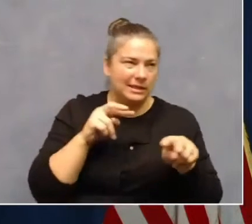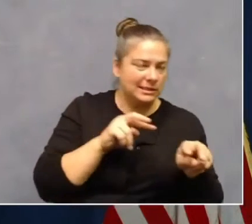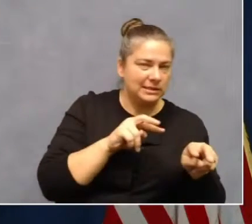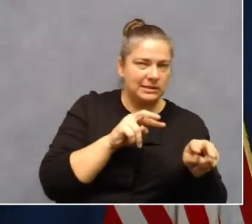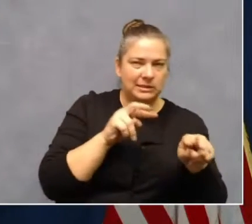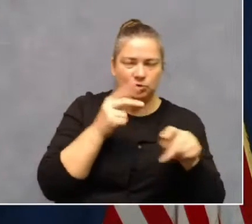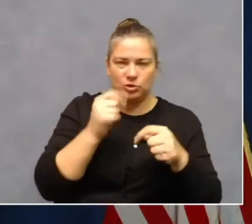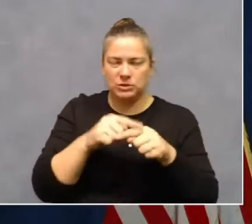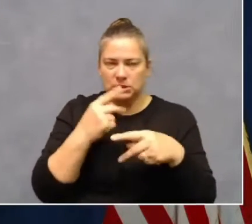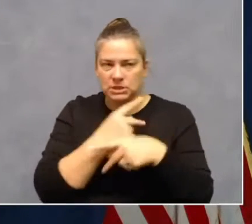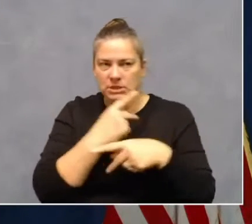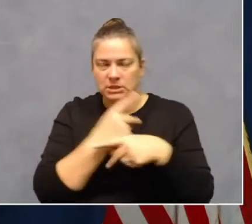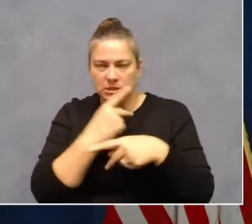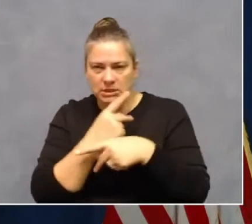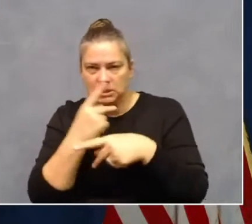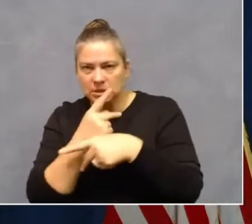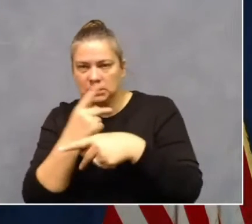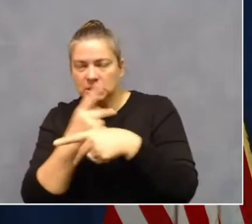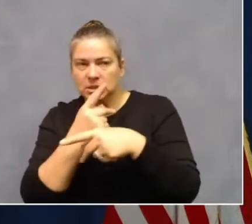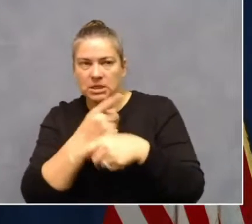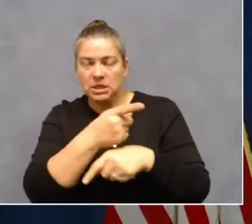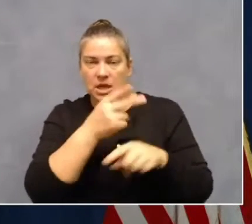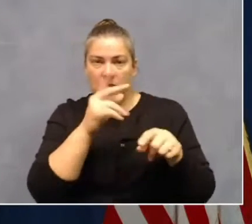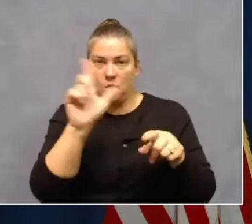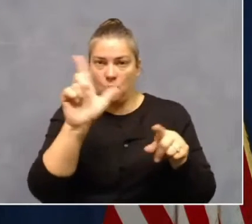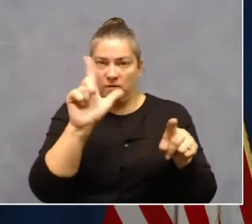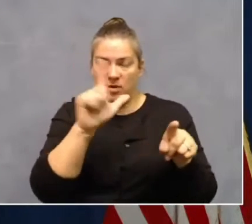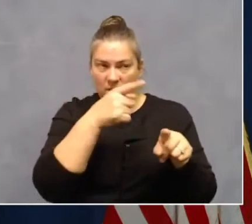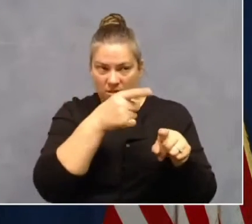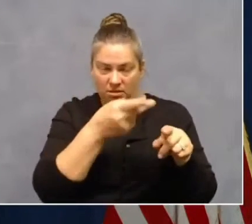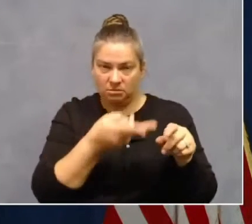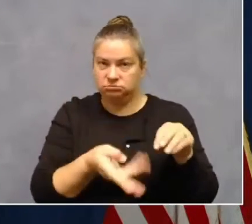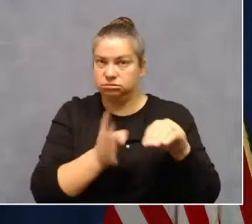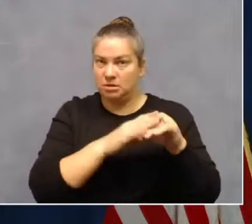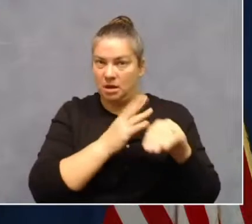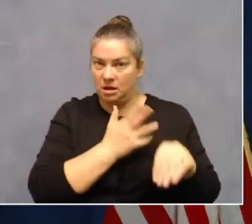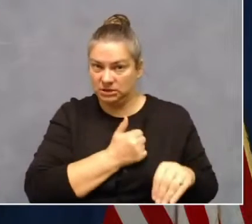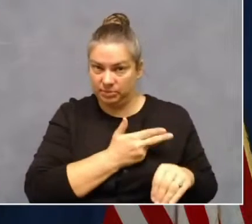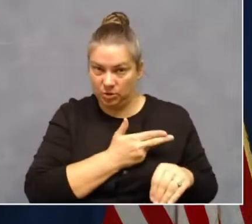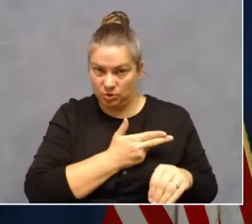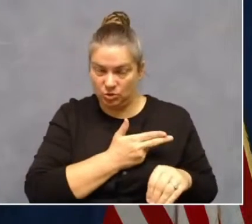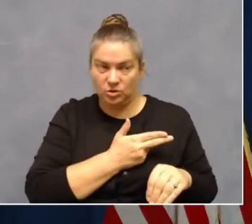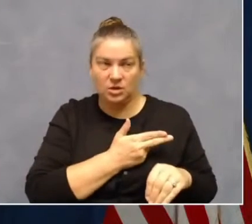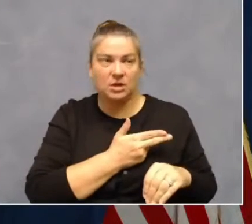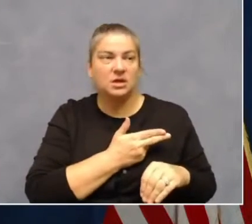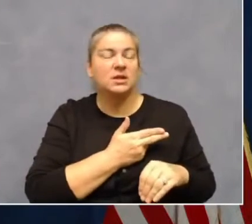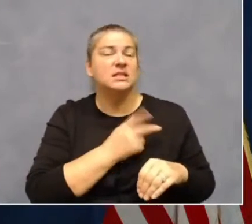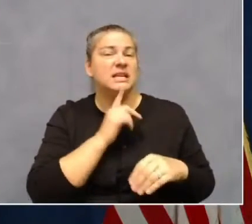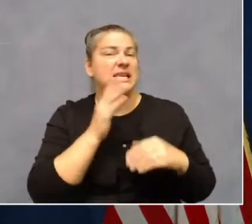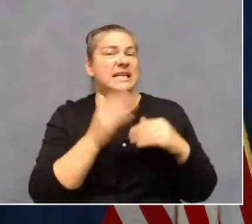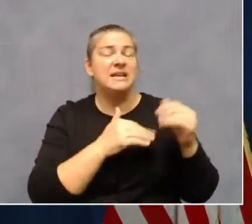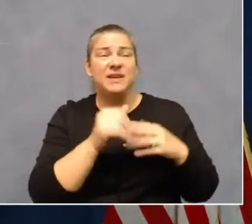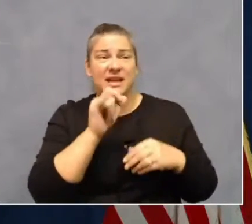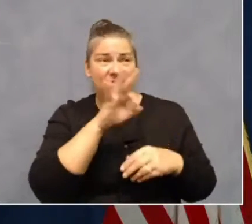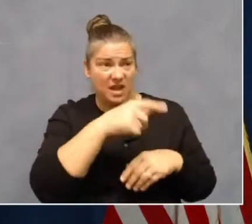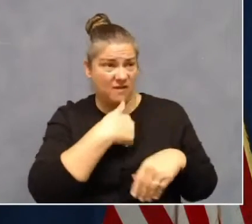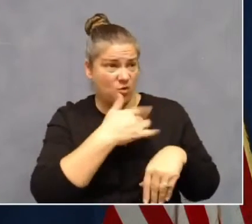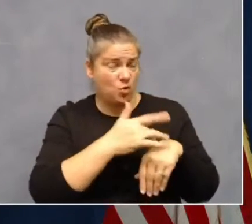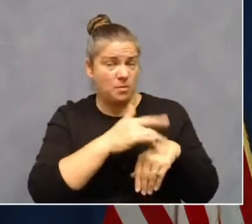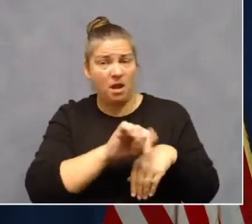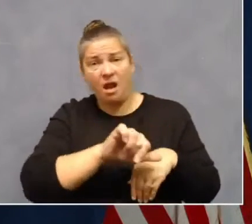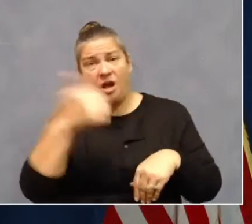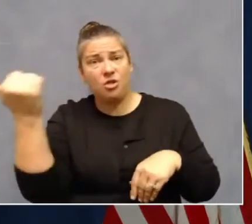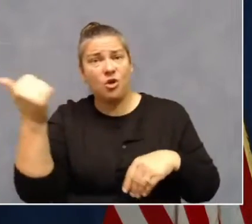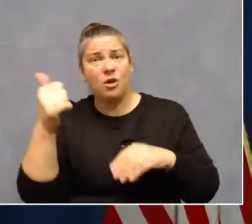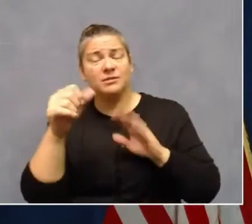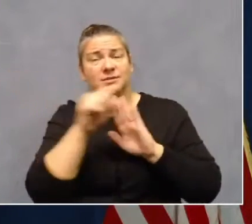push in hospitalizations in Louisville, it grew to an alarming level, we'd put it up even if there's room in other parts of the state,